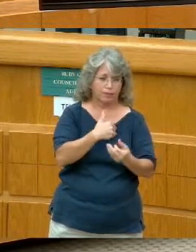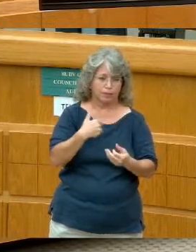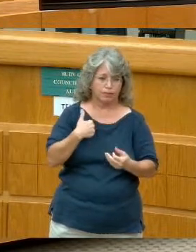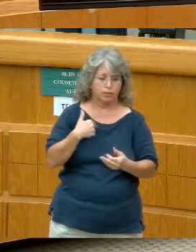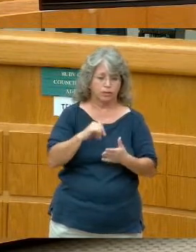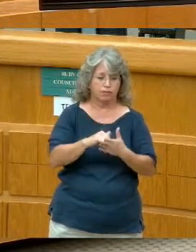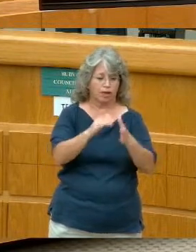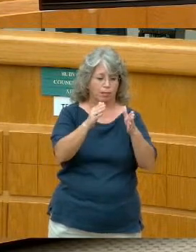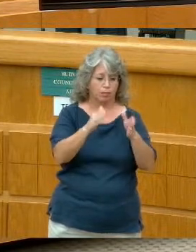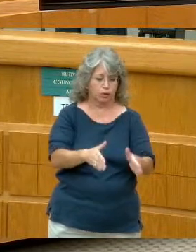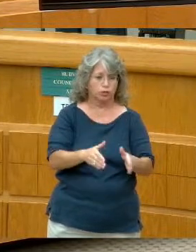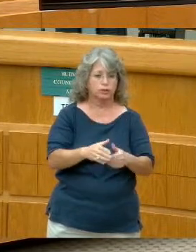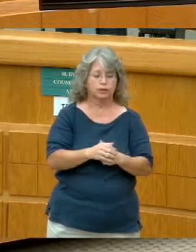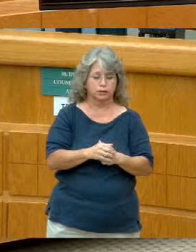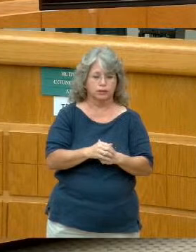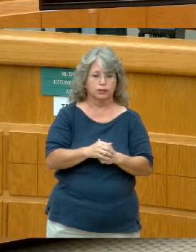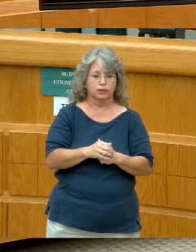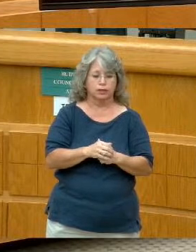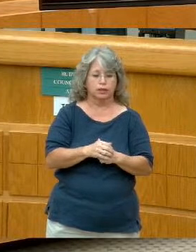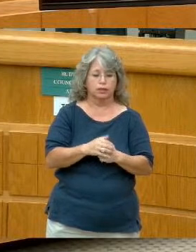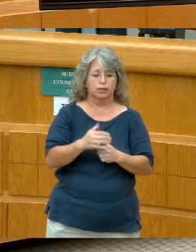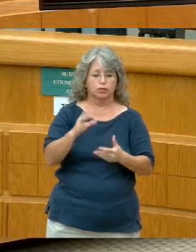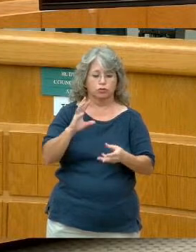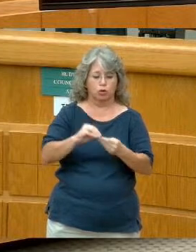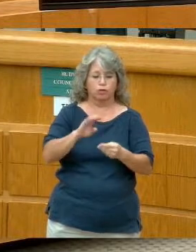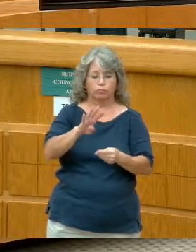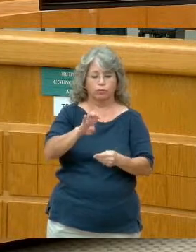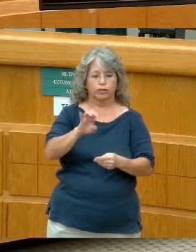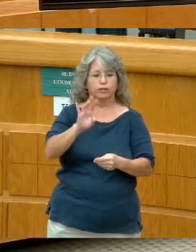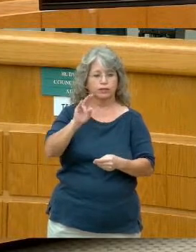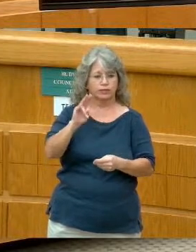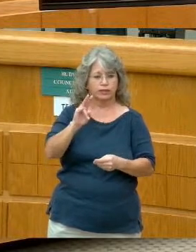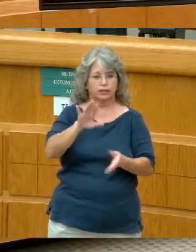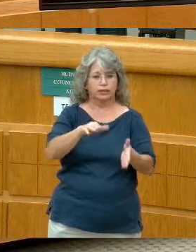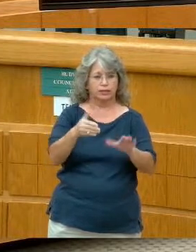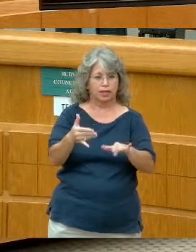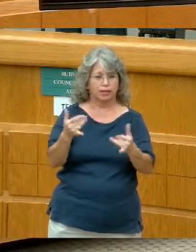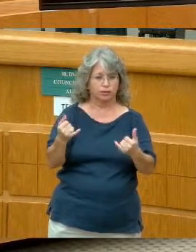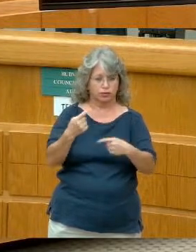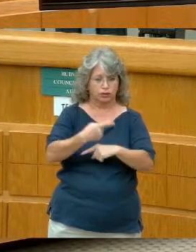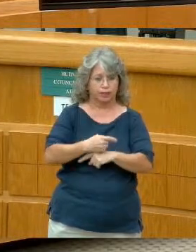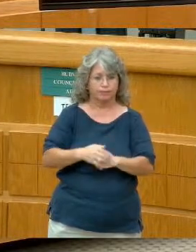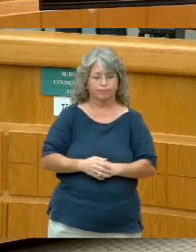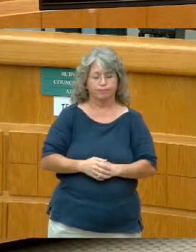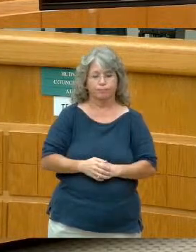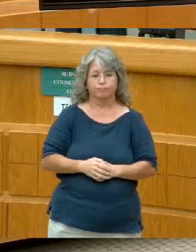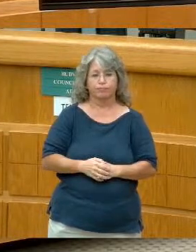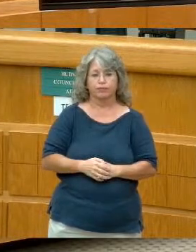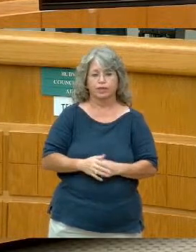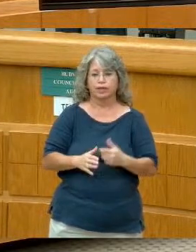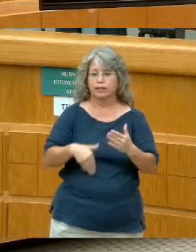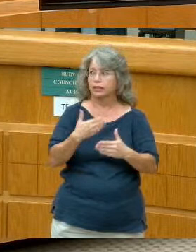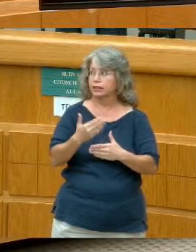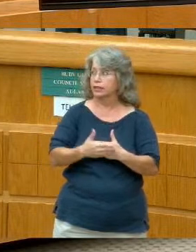that individual that passed away. And so we're at 417 today. Next